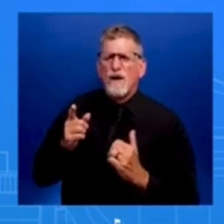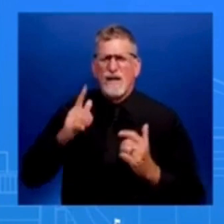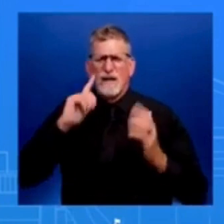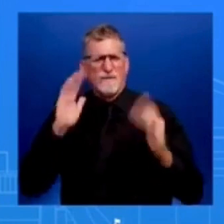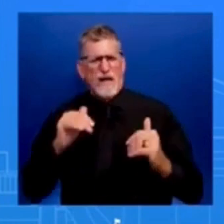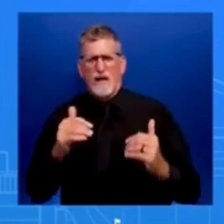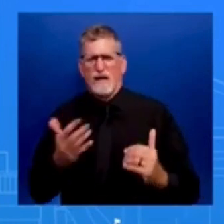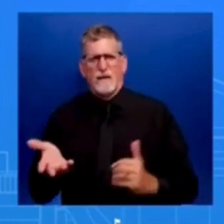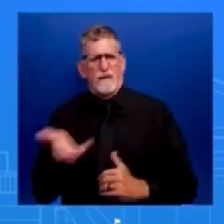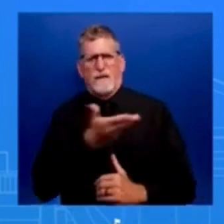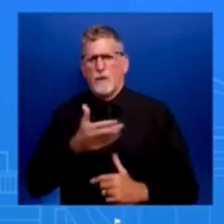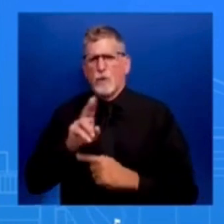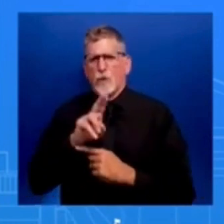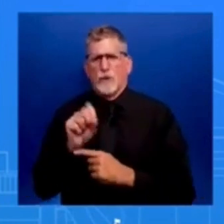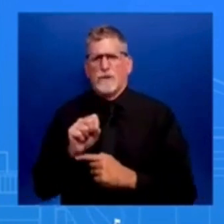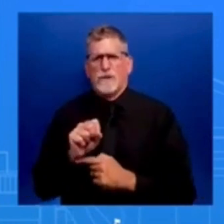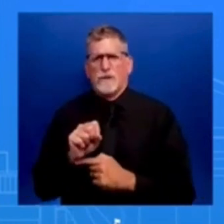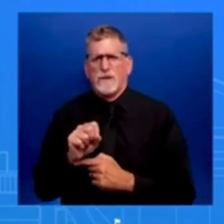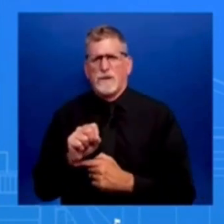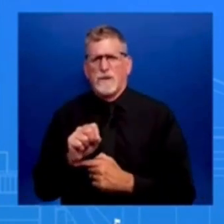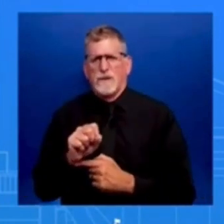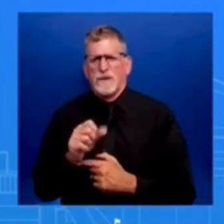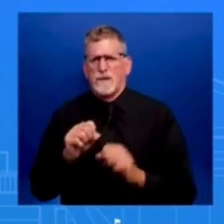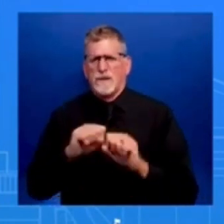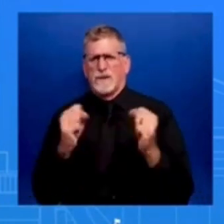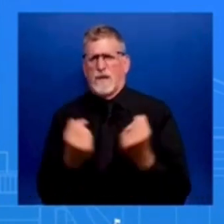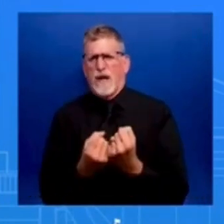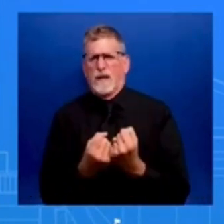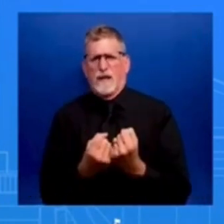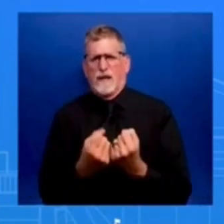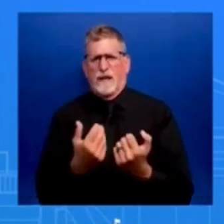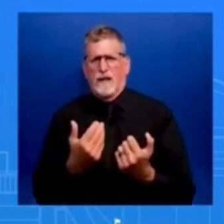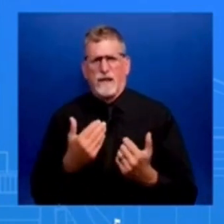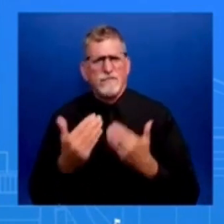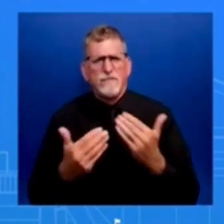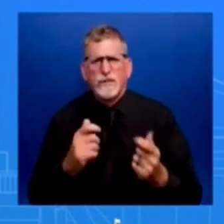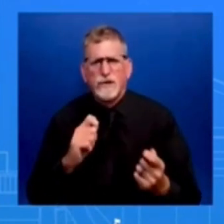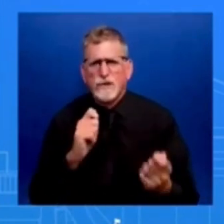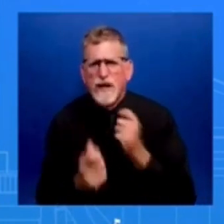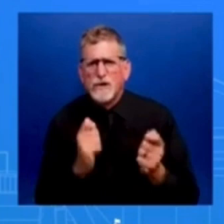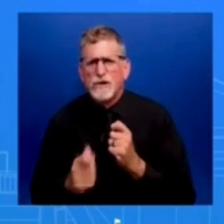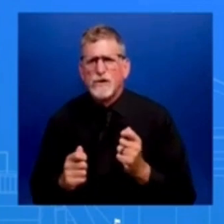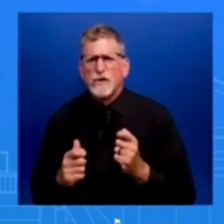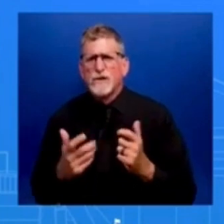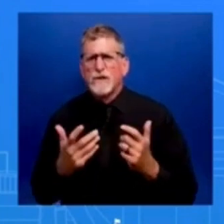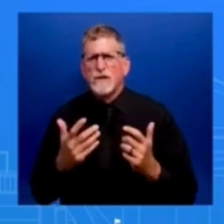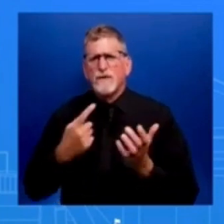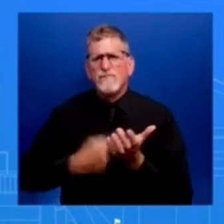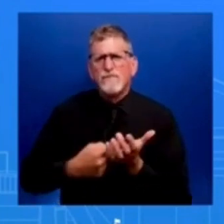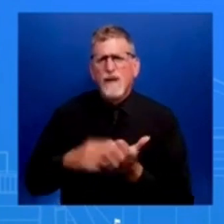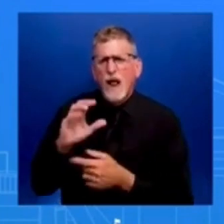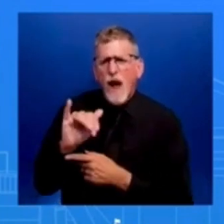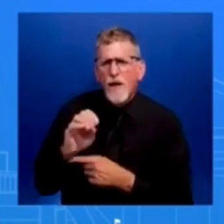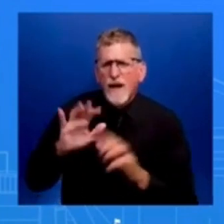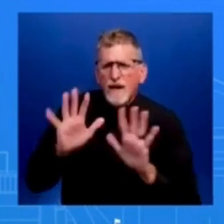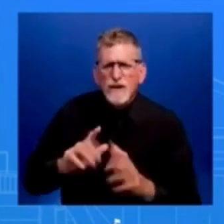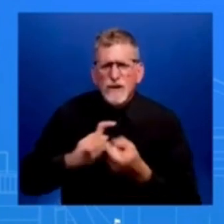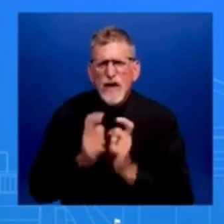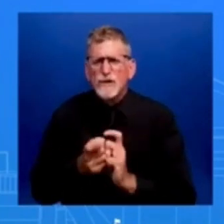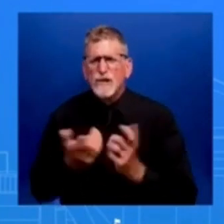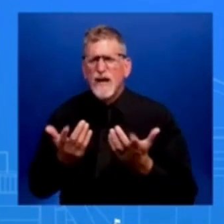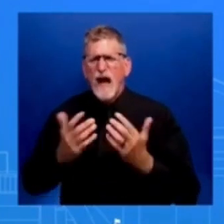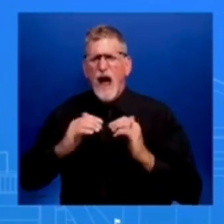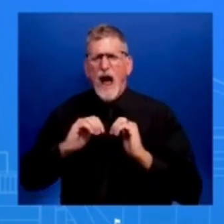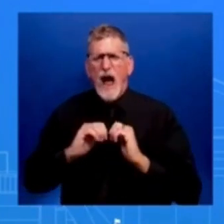getting on with all the changes to daily life that a lot of the experts who talk about climate crisis say should be happening? You know, things that really get into